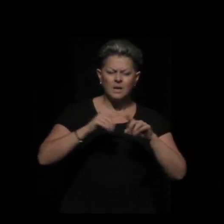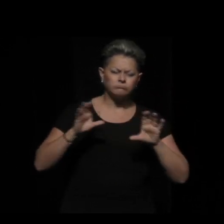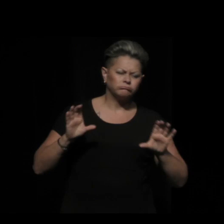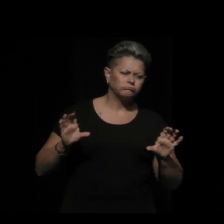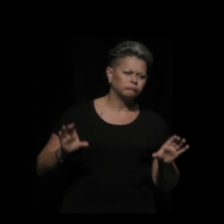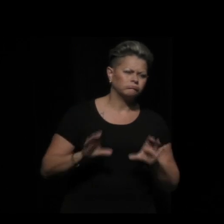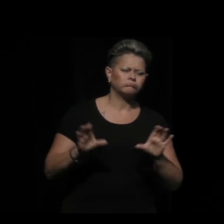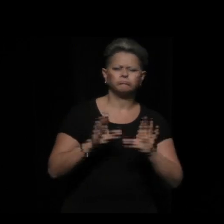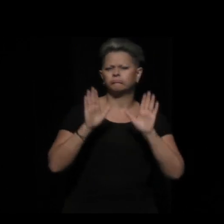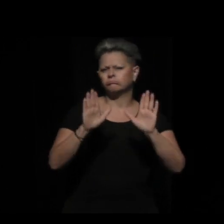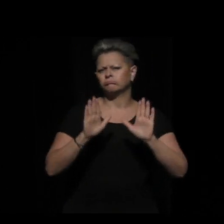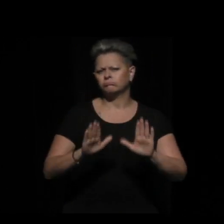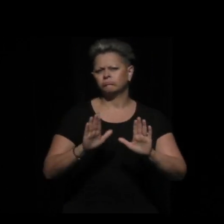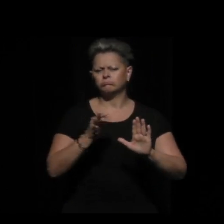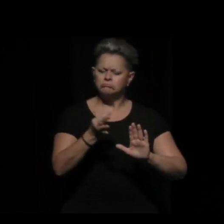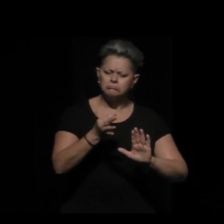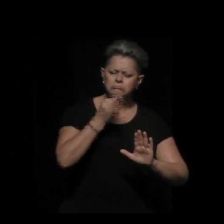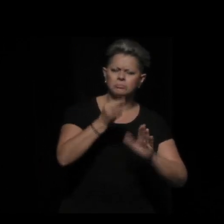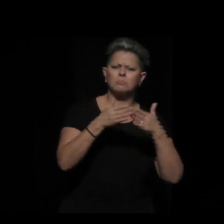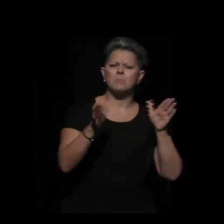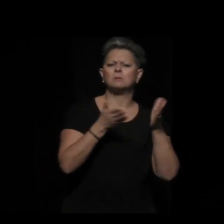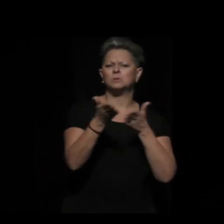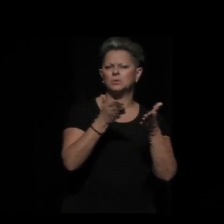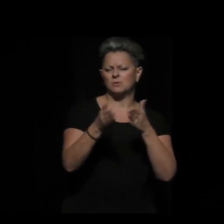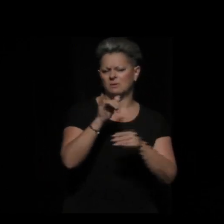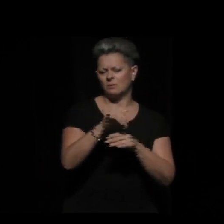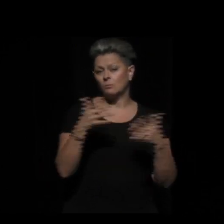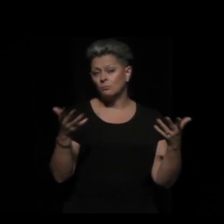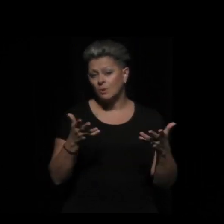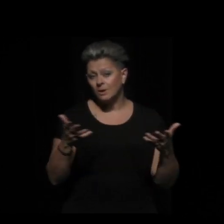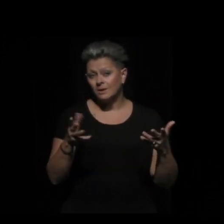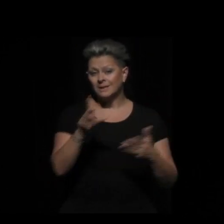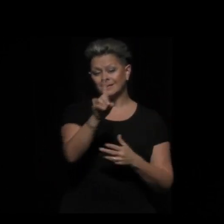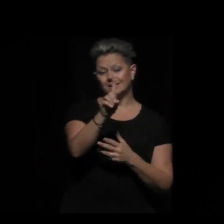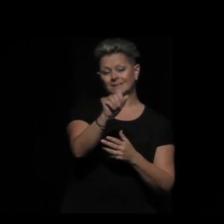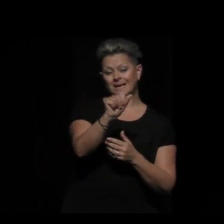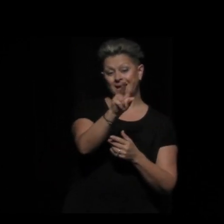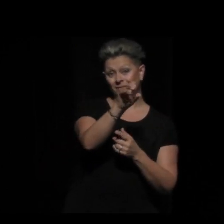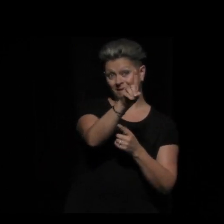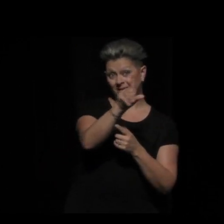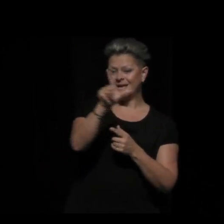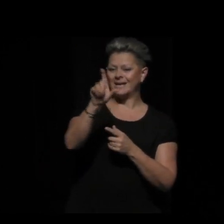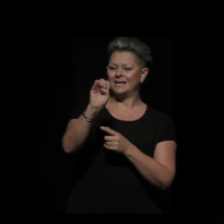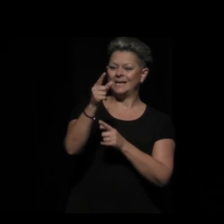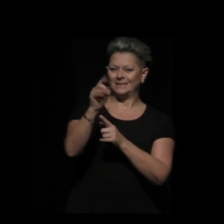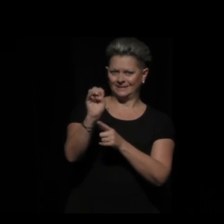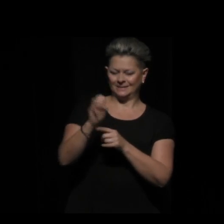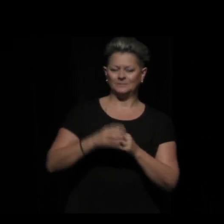have demonstrated excellence in public service, David Legge.